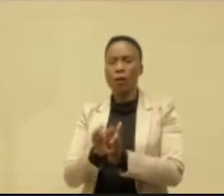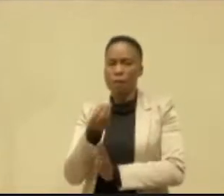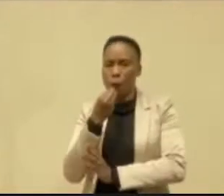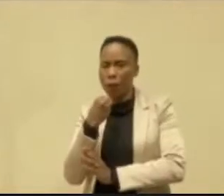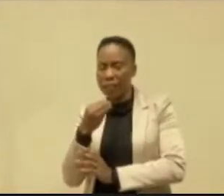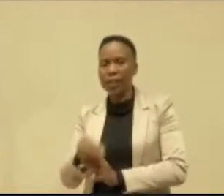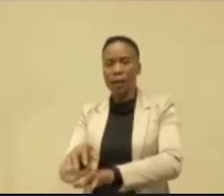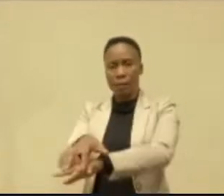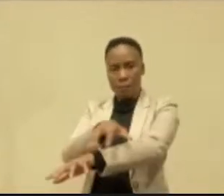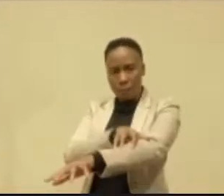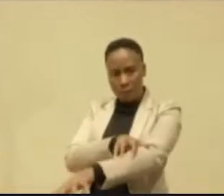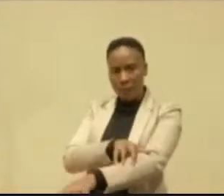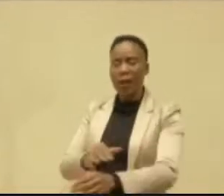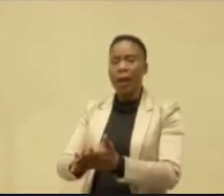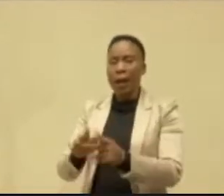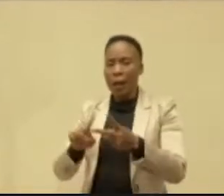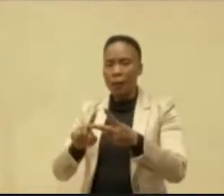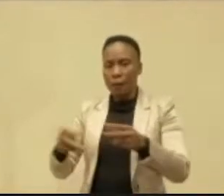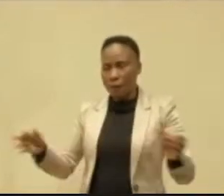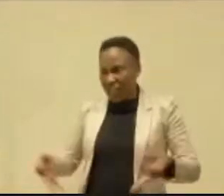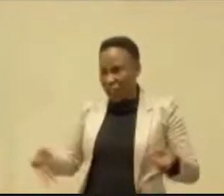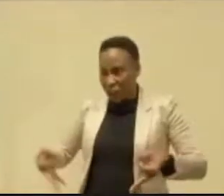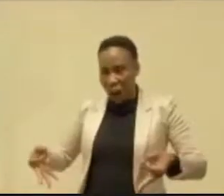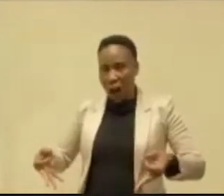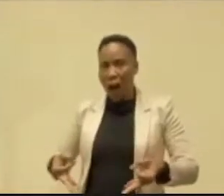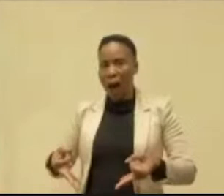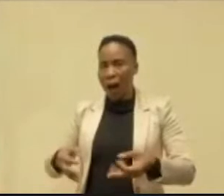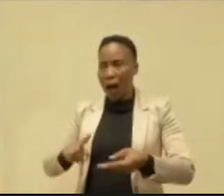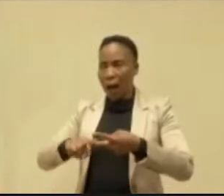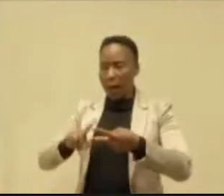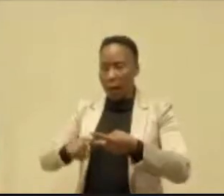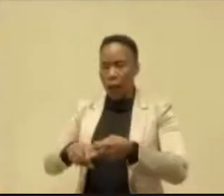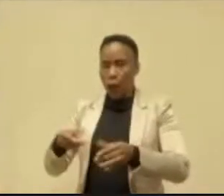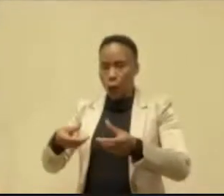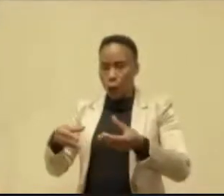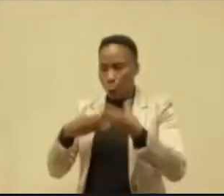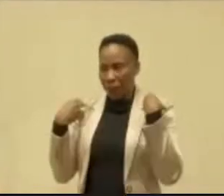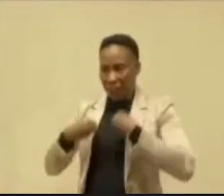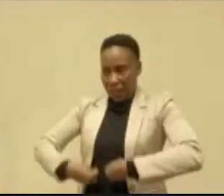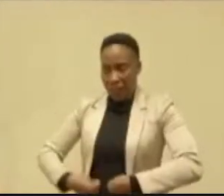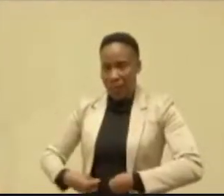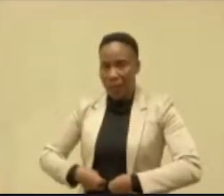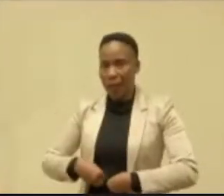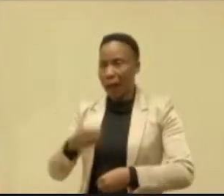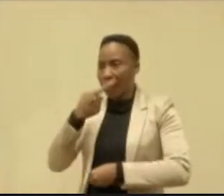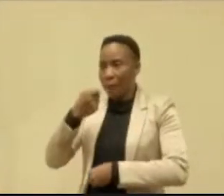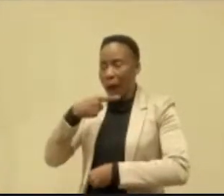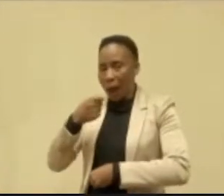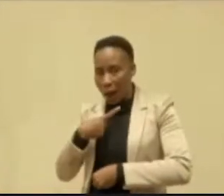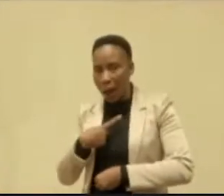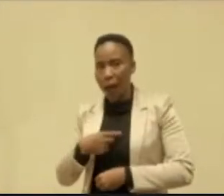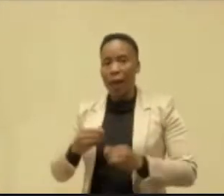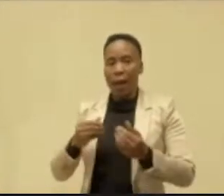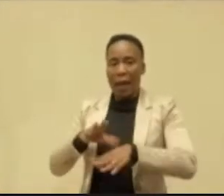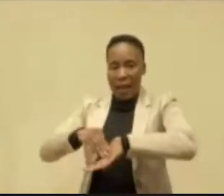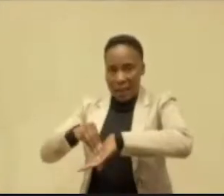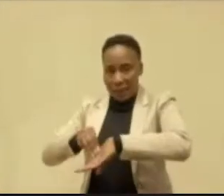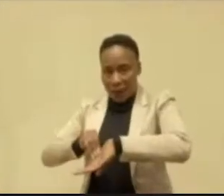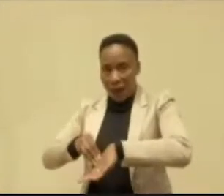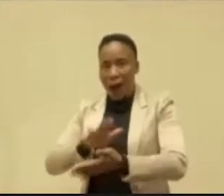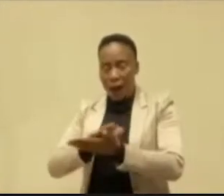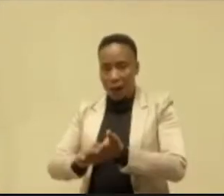furniture feminicity cars clothing leather and textile beauty and personal care products